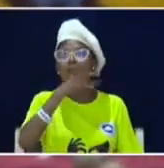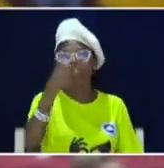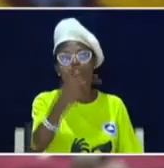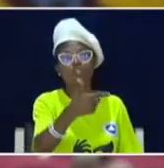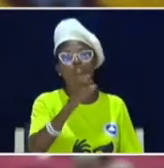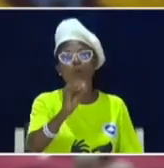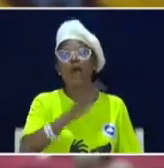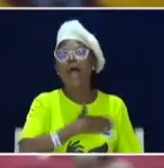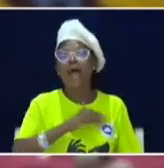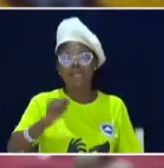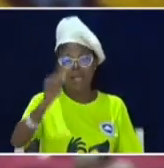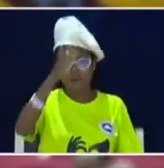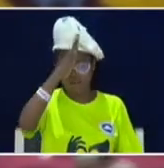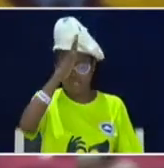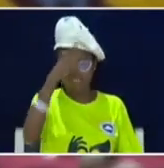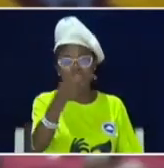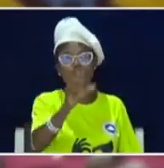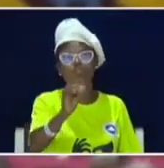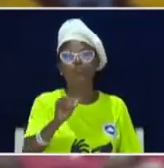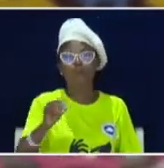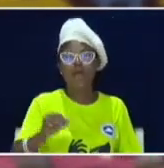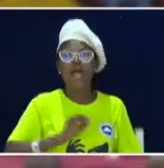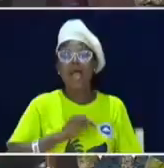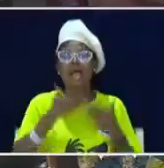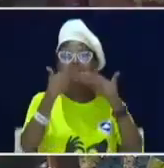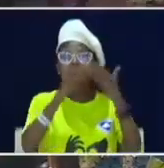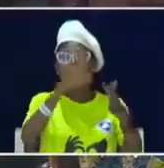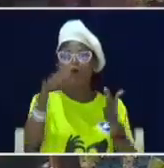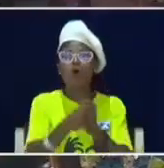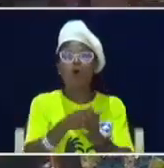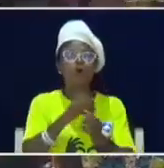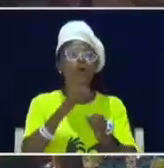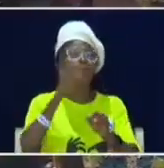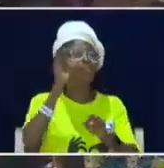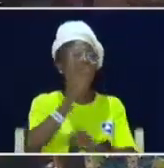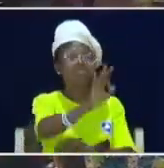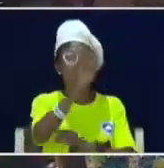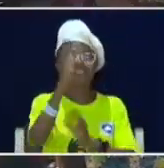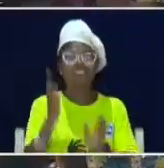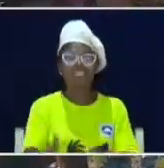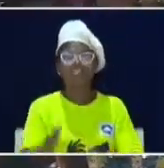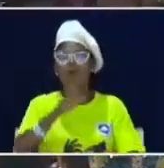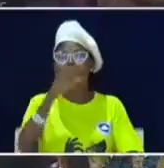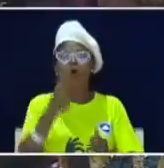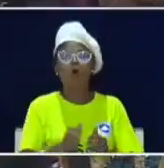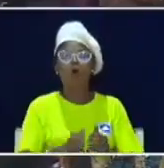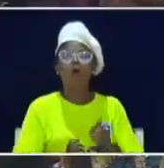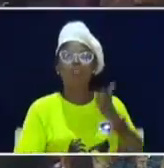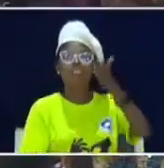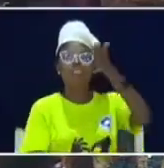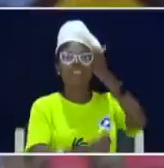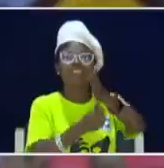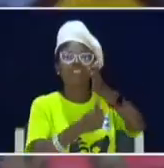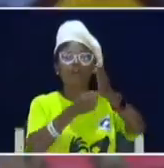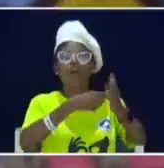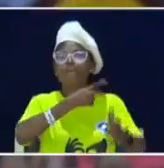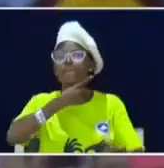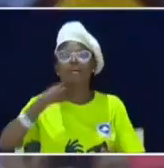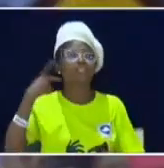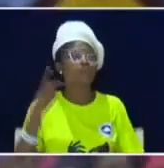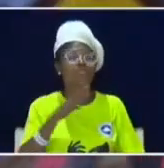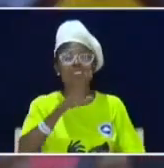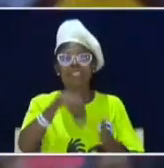Let's celebrate our father. I thank all the ministers, all the pastors, the senior pastors, all the ministers in the house. I